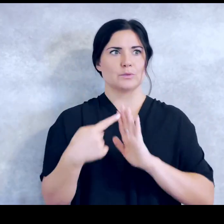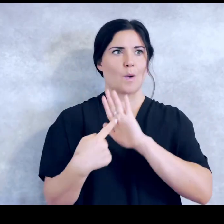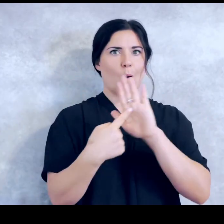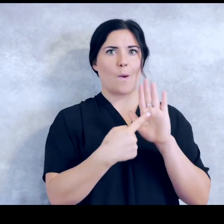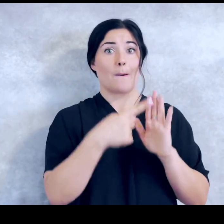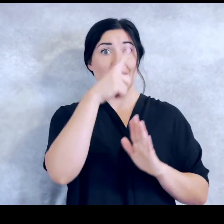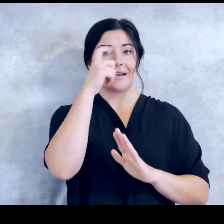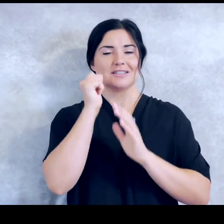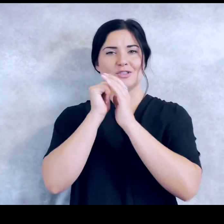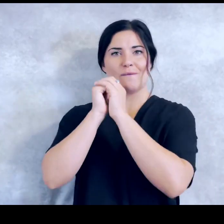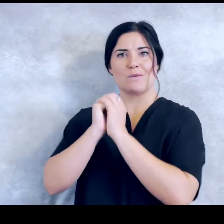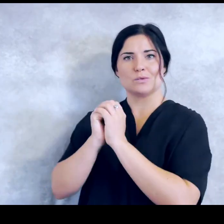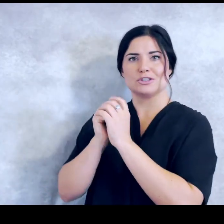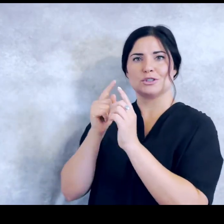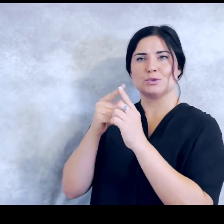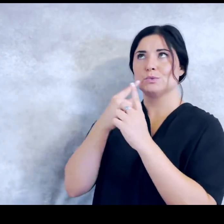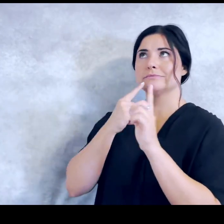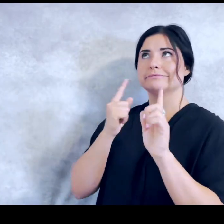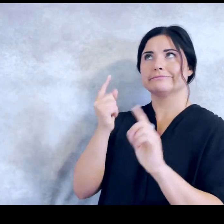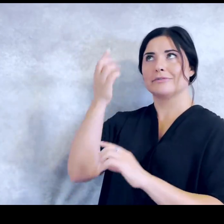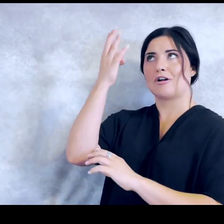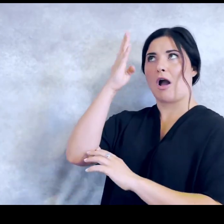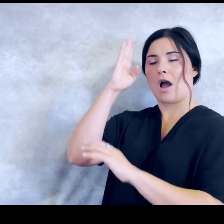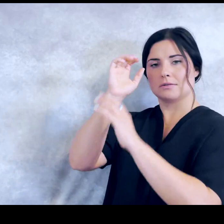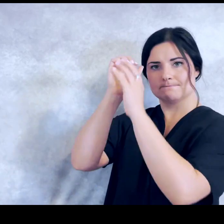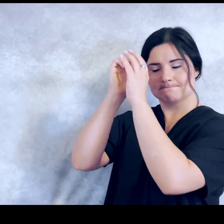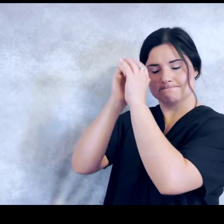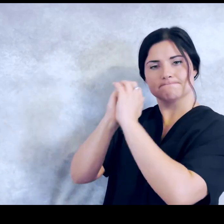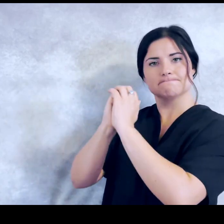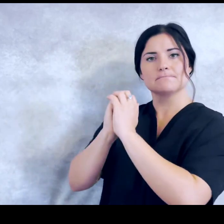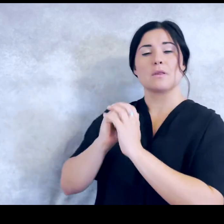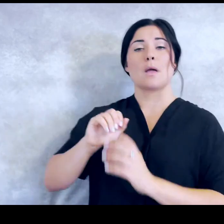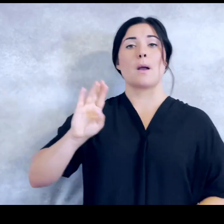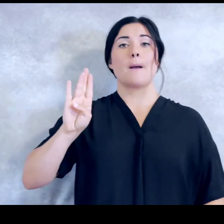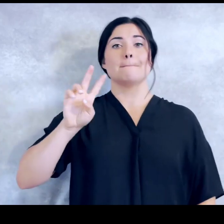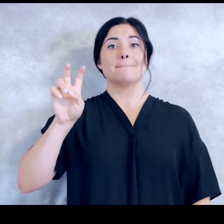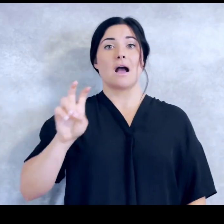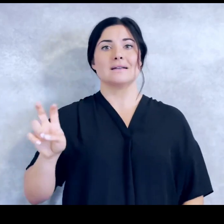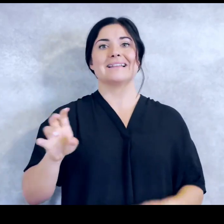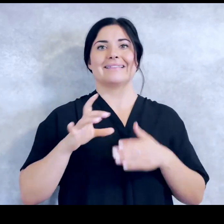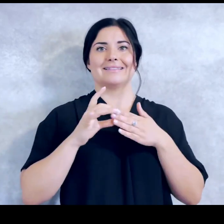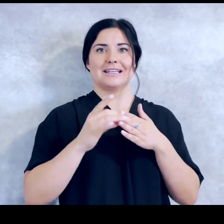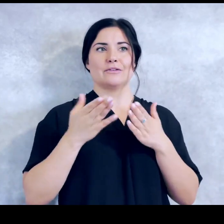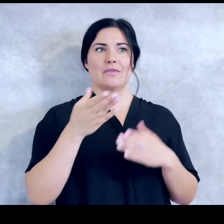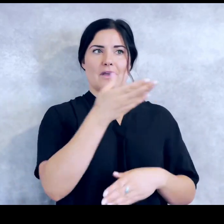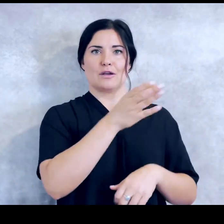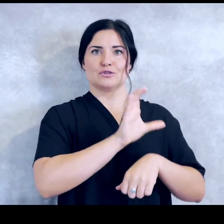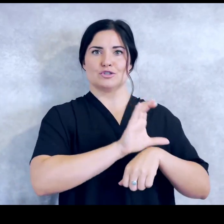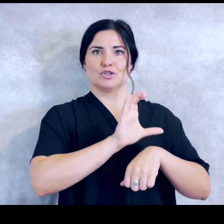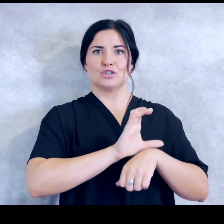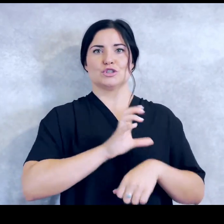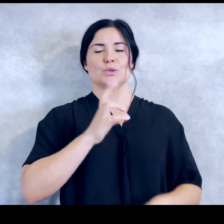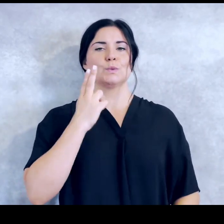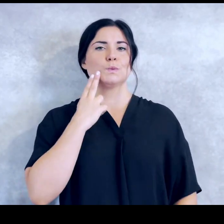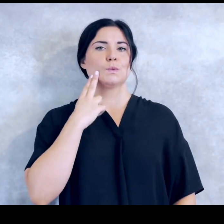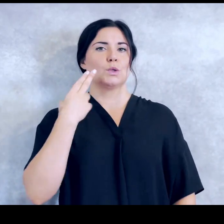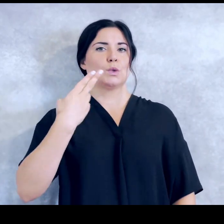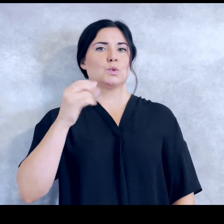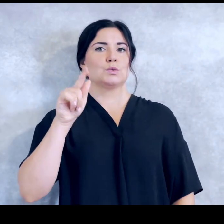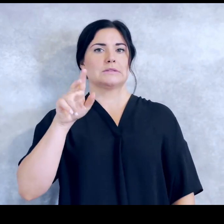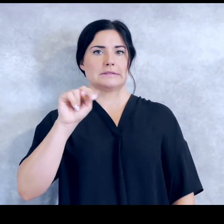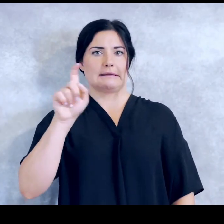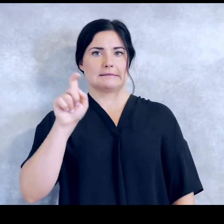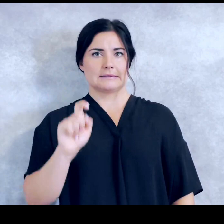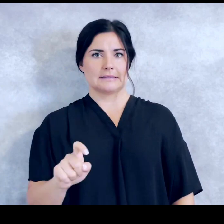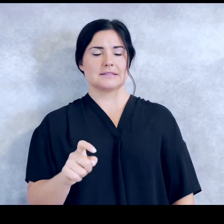communion? Because of his devotion to God. See, Buzz Aldrin was a leader in his local church in Houston. And he spent time